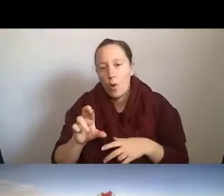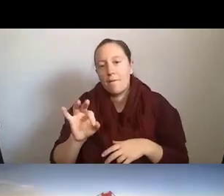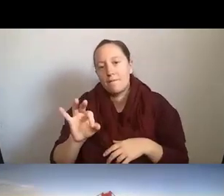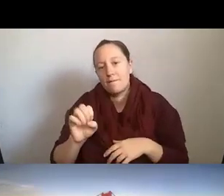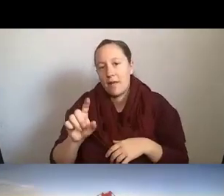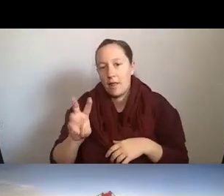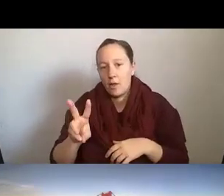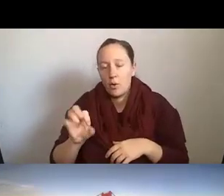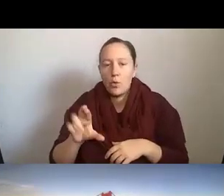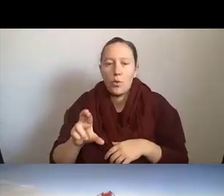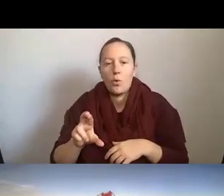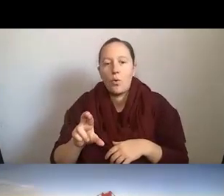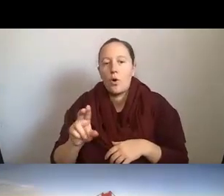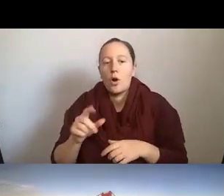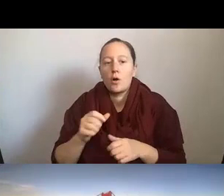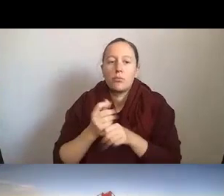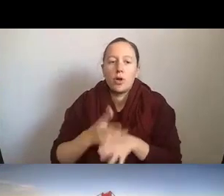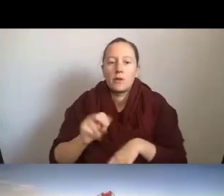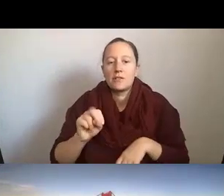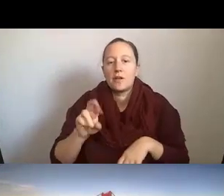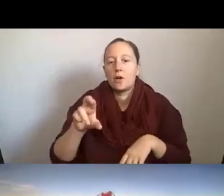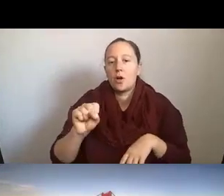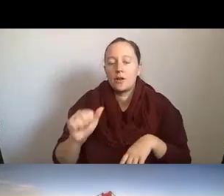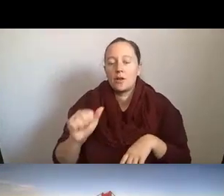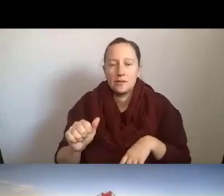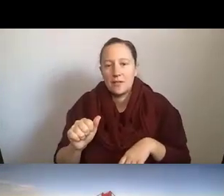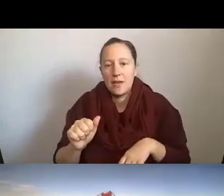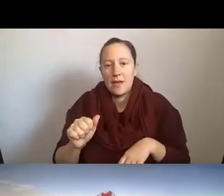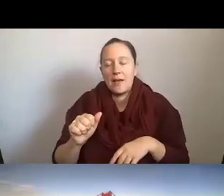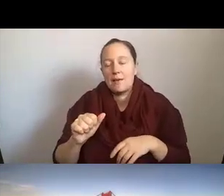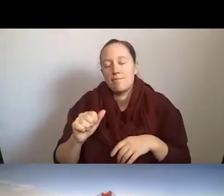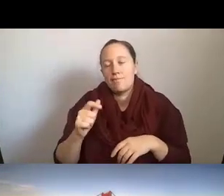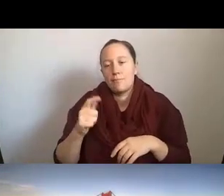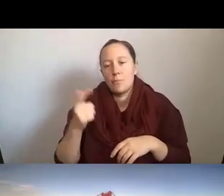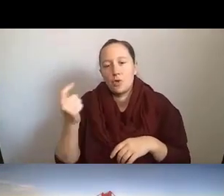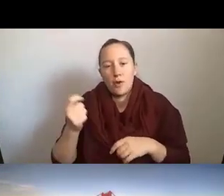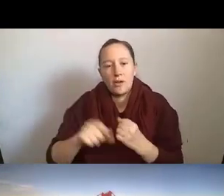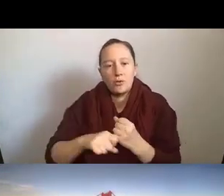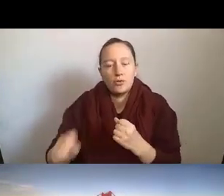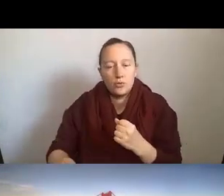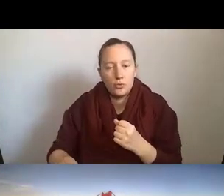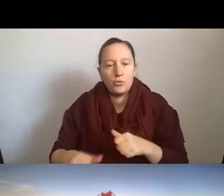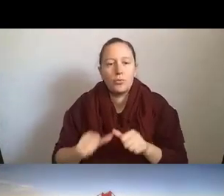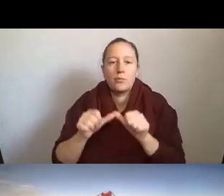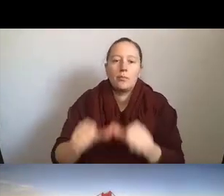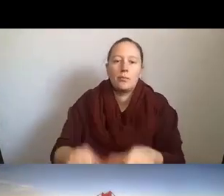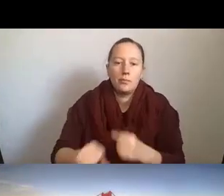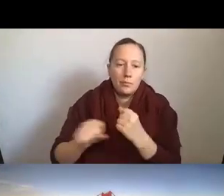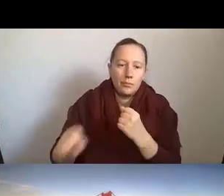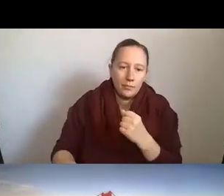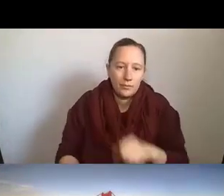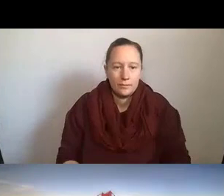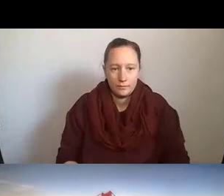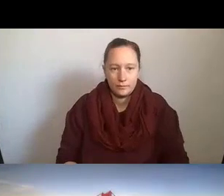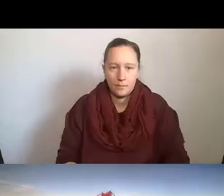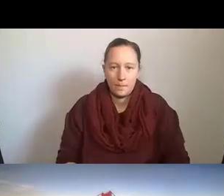should have a written, formally established policy about supplementation. And